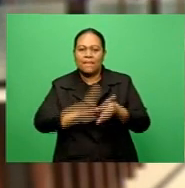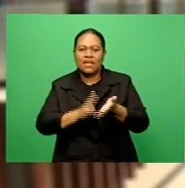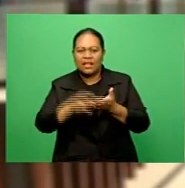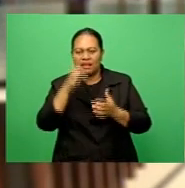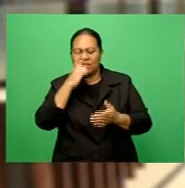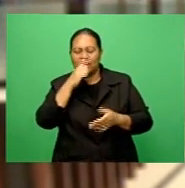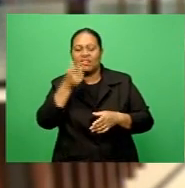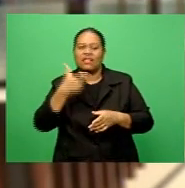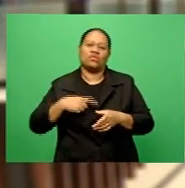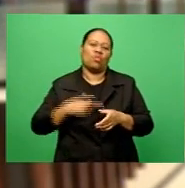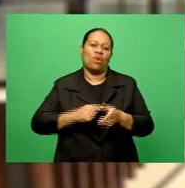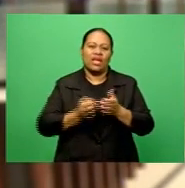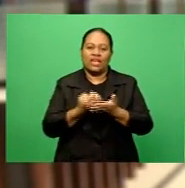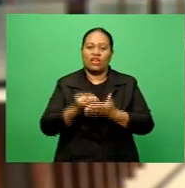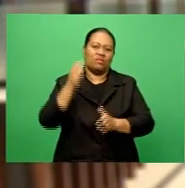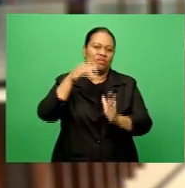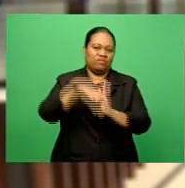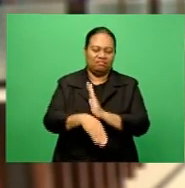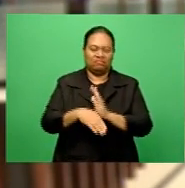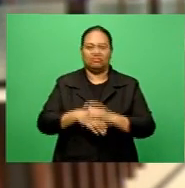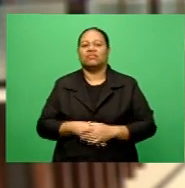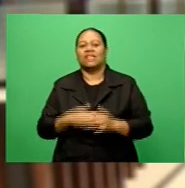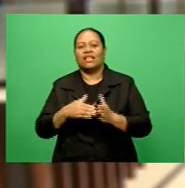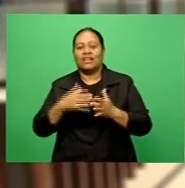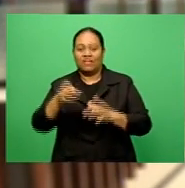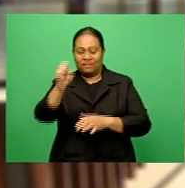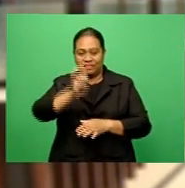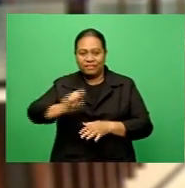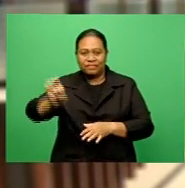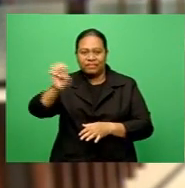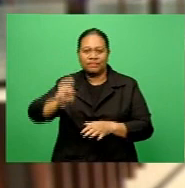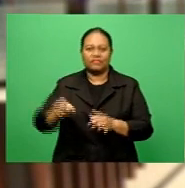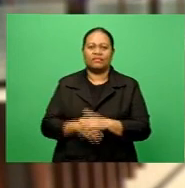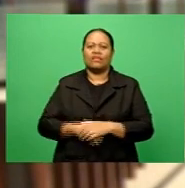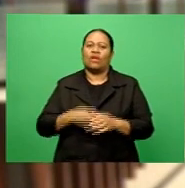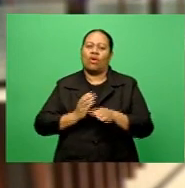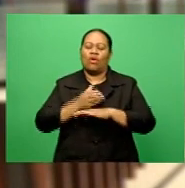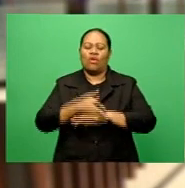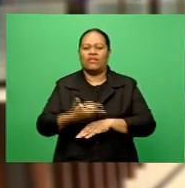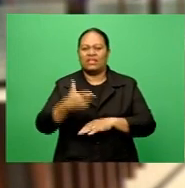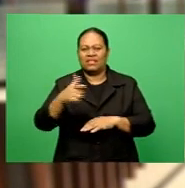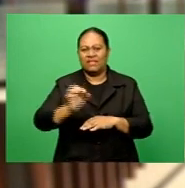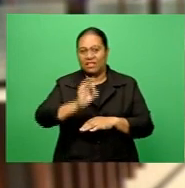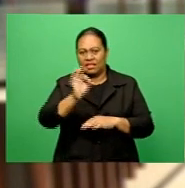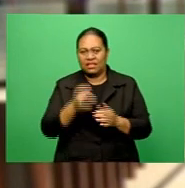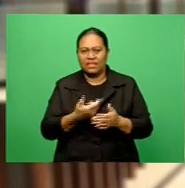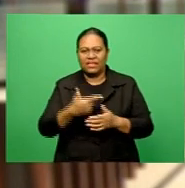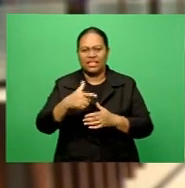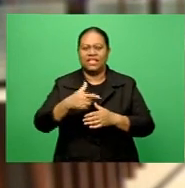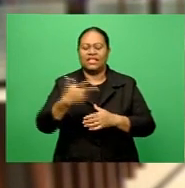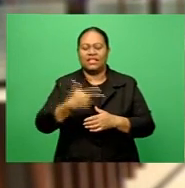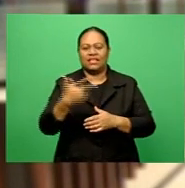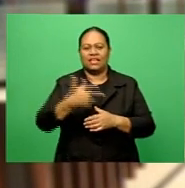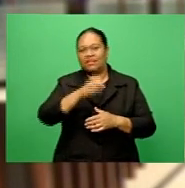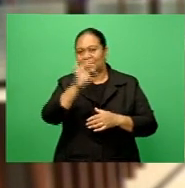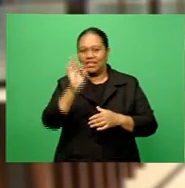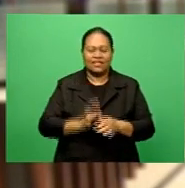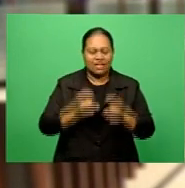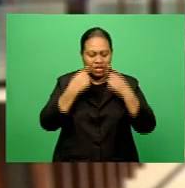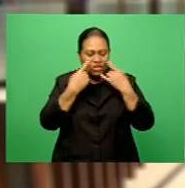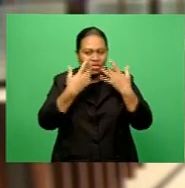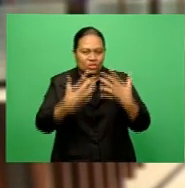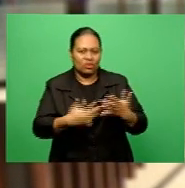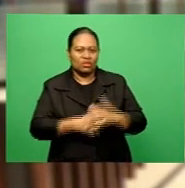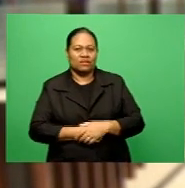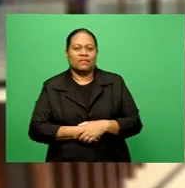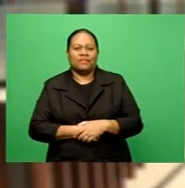economic recovery. Meanwhile, in Eurozone, added uncertainty over the UK's Brexit situation saw investors flee to safe haven